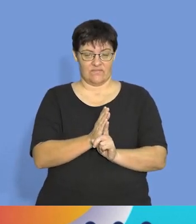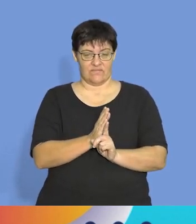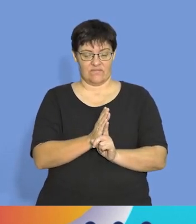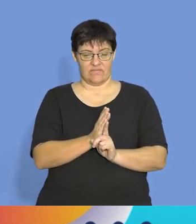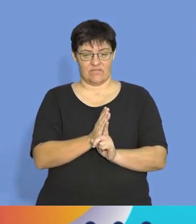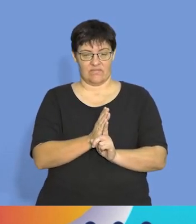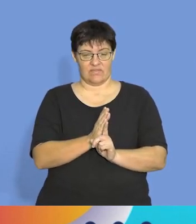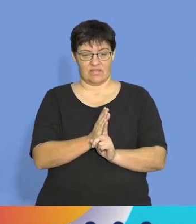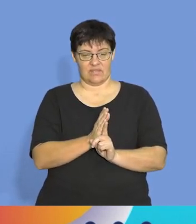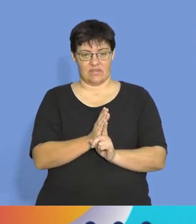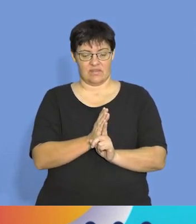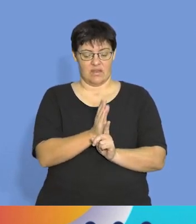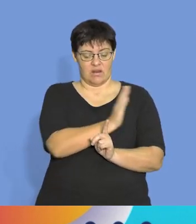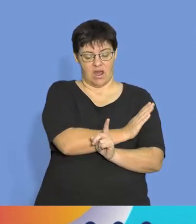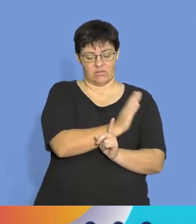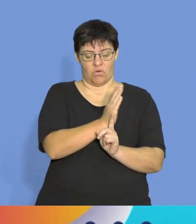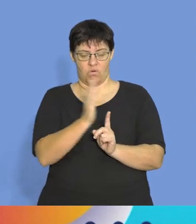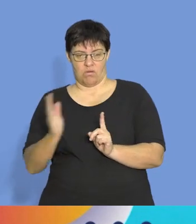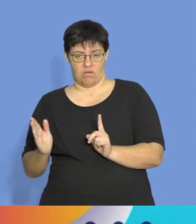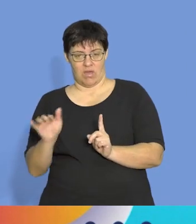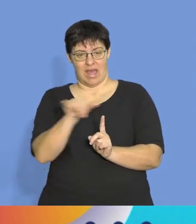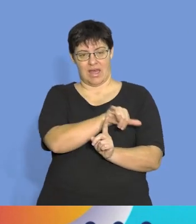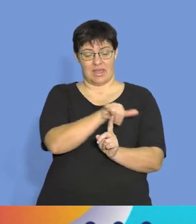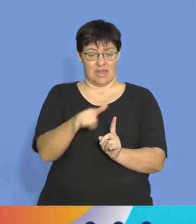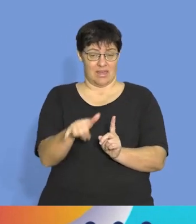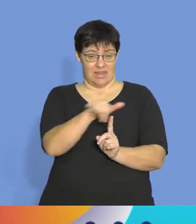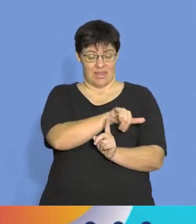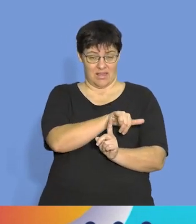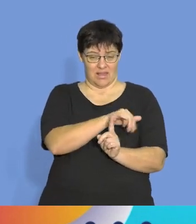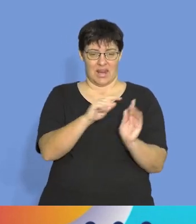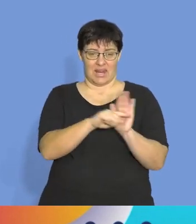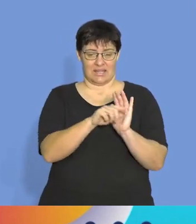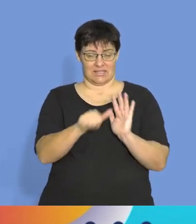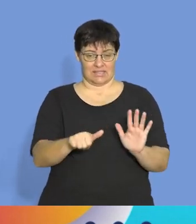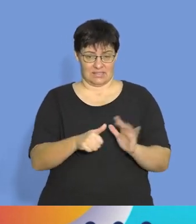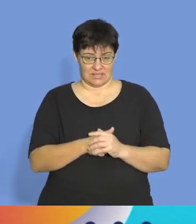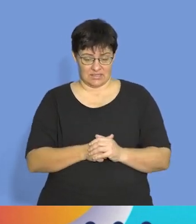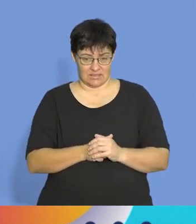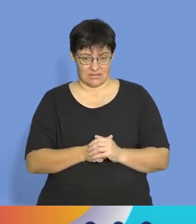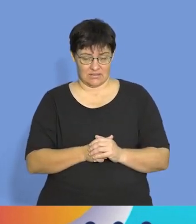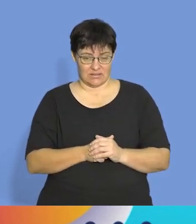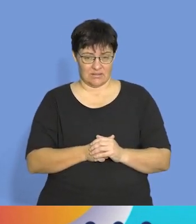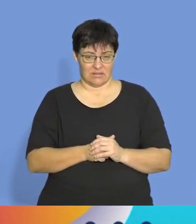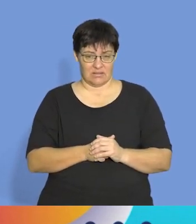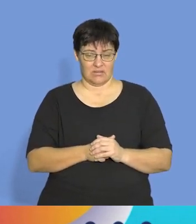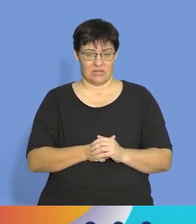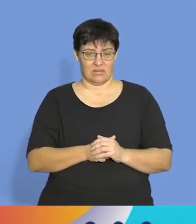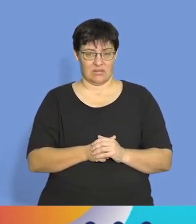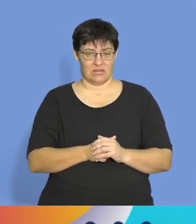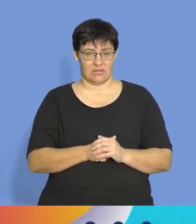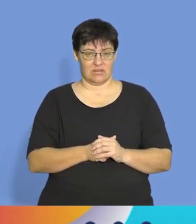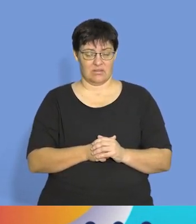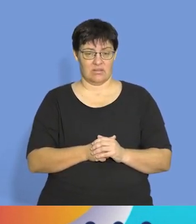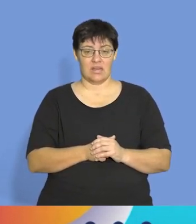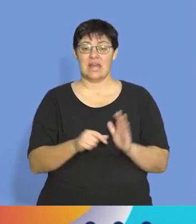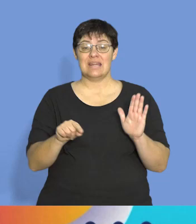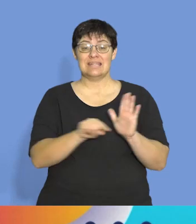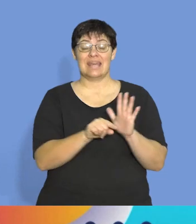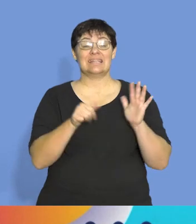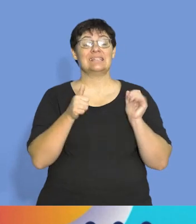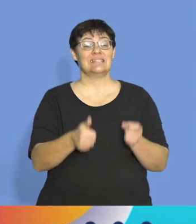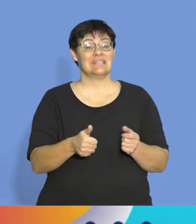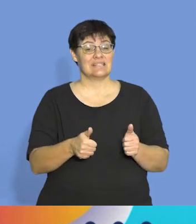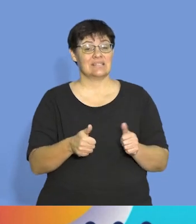you are on the right-hand side of this -6. But the value that gave us